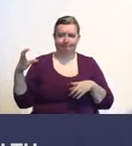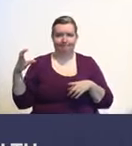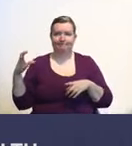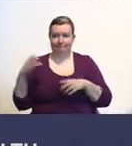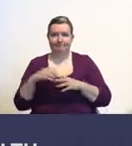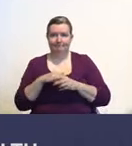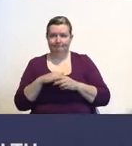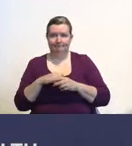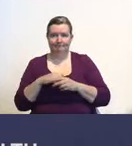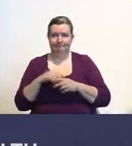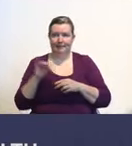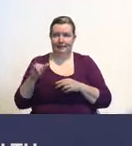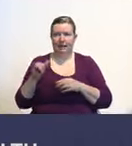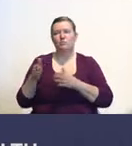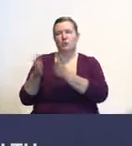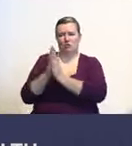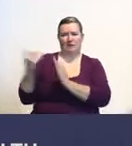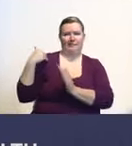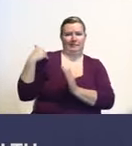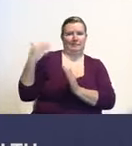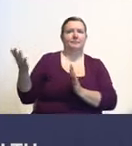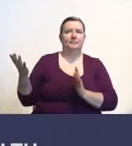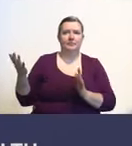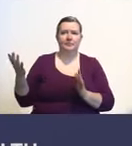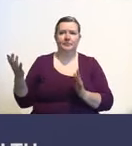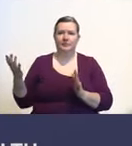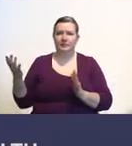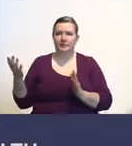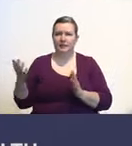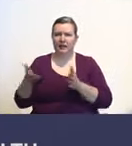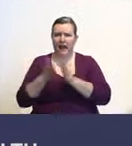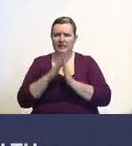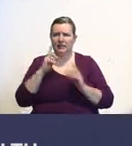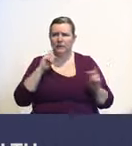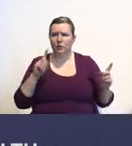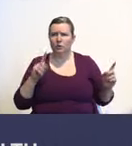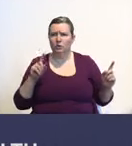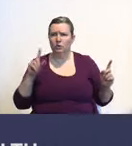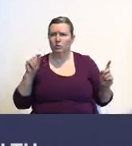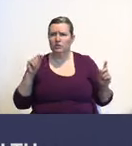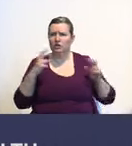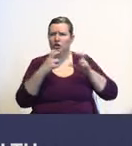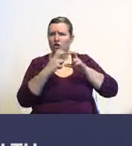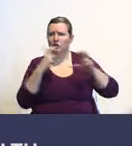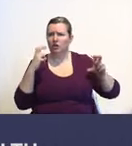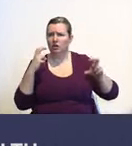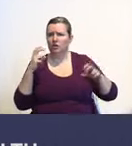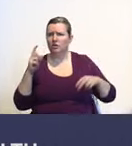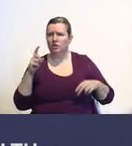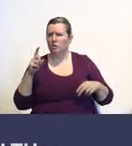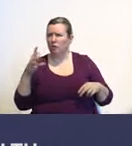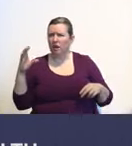That was a request, I believe, Pat, 20 vehicles and over 100 manpower, is that